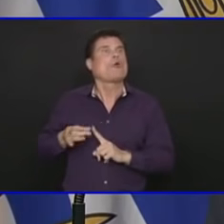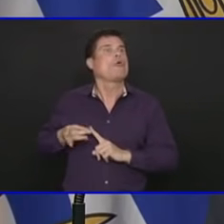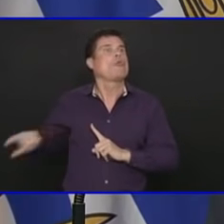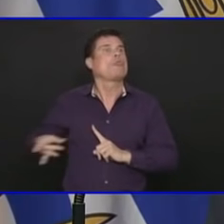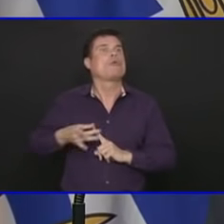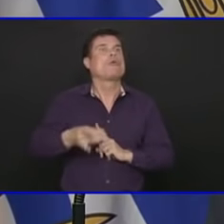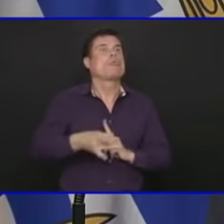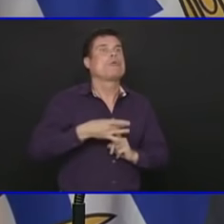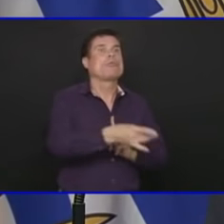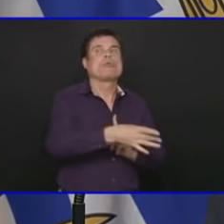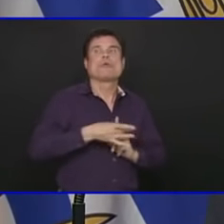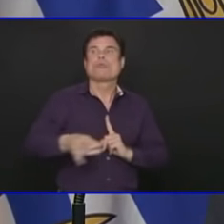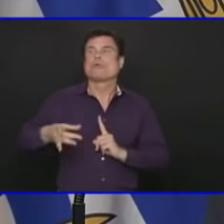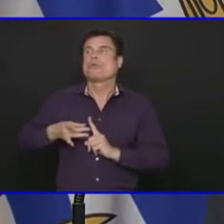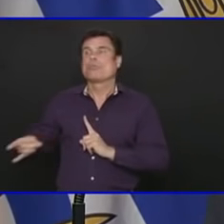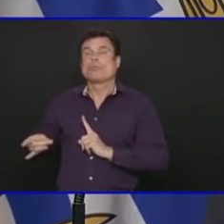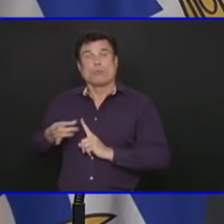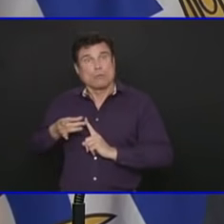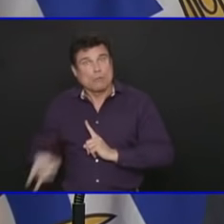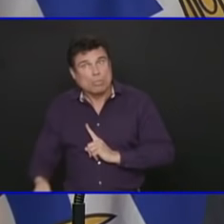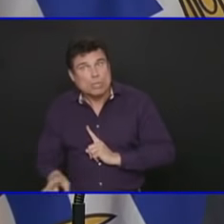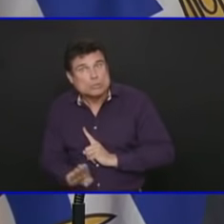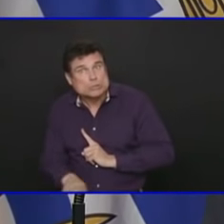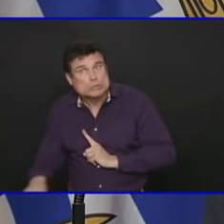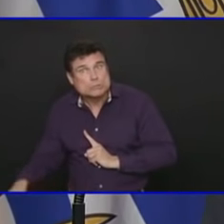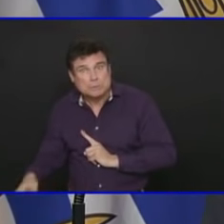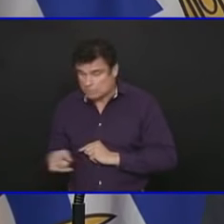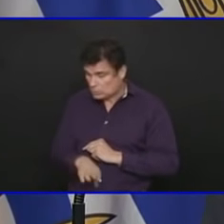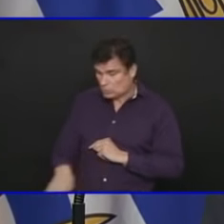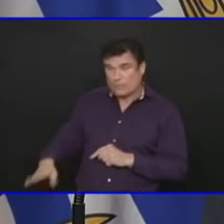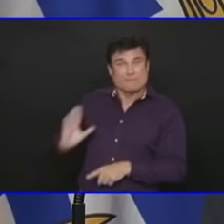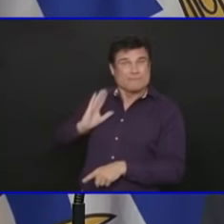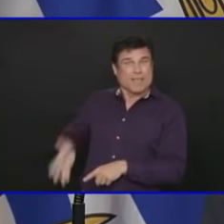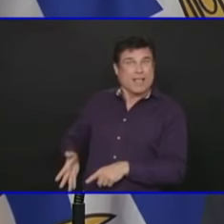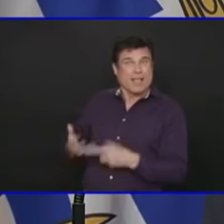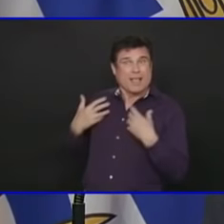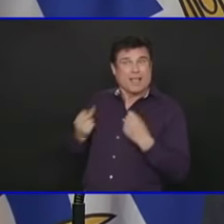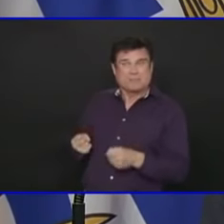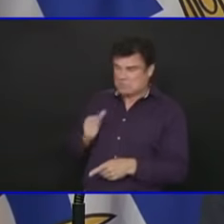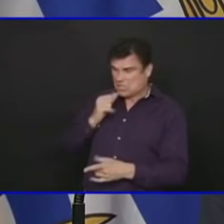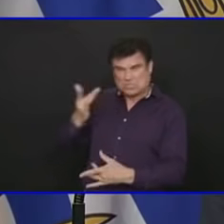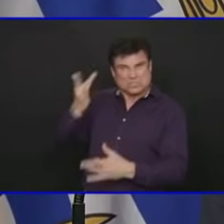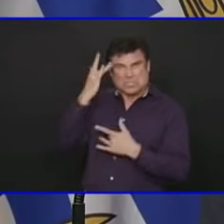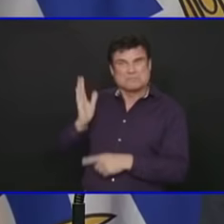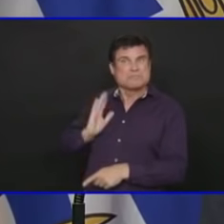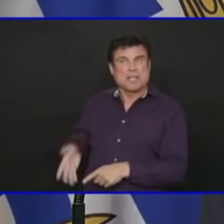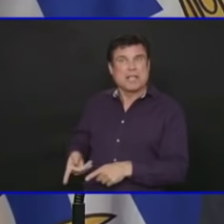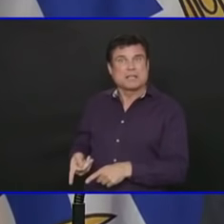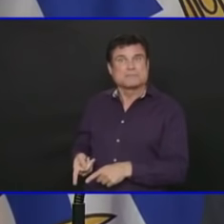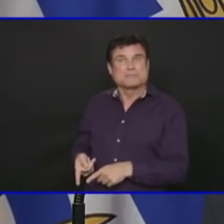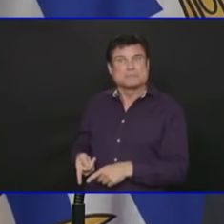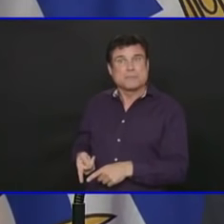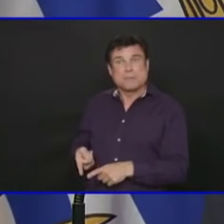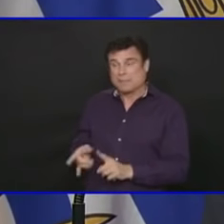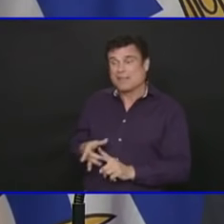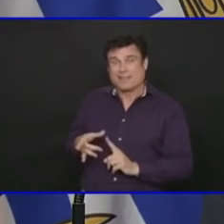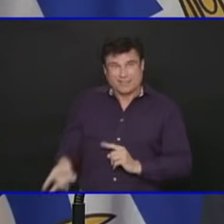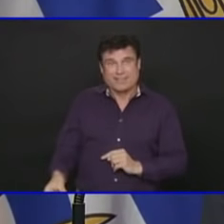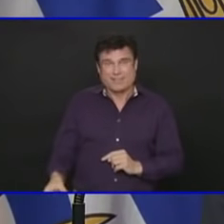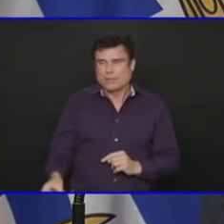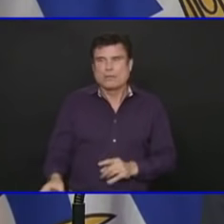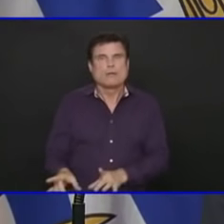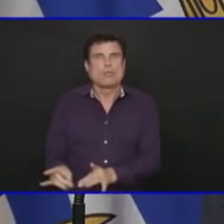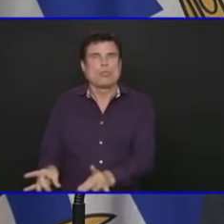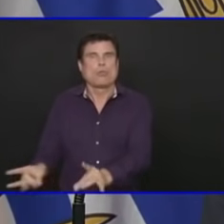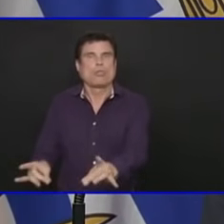CBC. Hi, Dr. Henry. Just following up on those first two questions, everyone wants to know about this 60% kind of sweet spot with normal